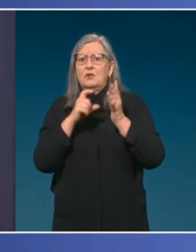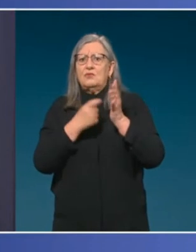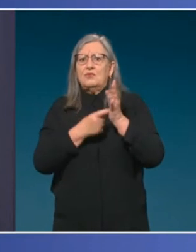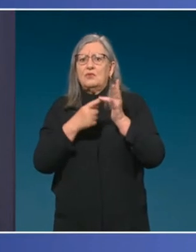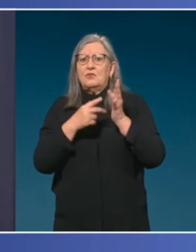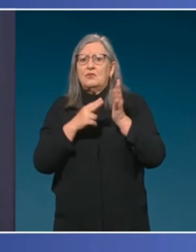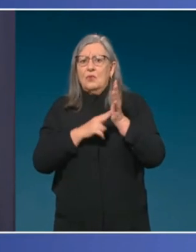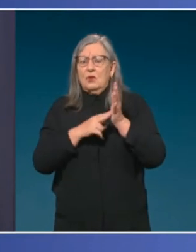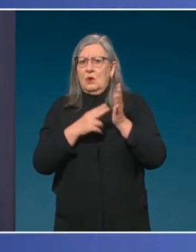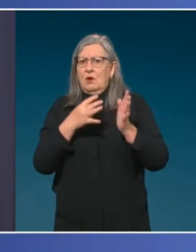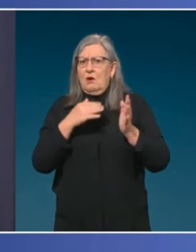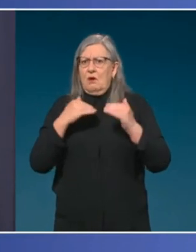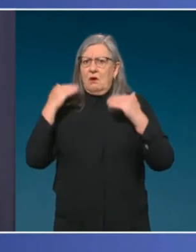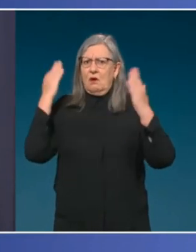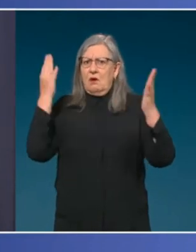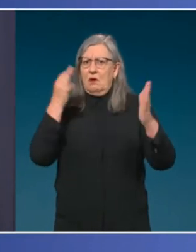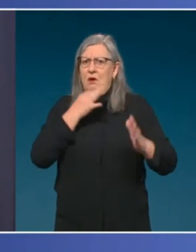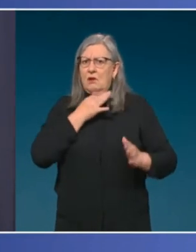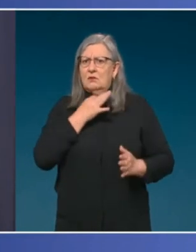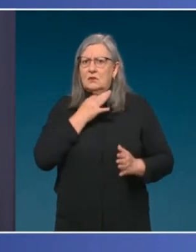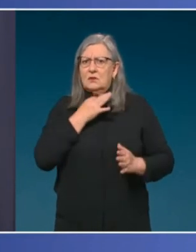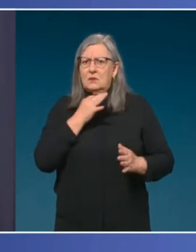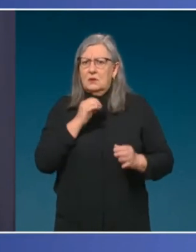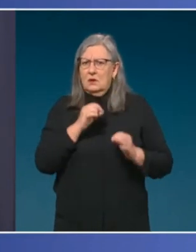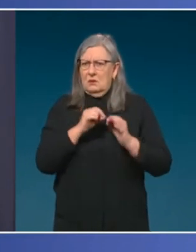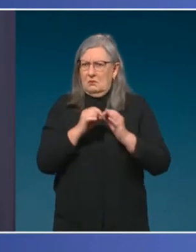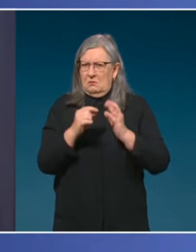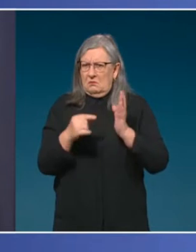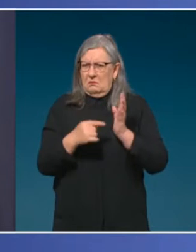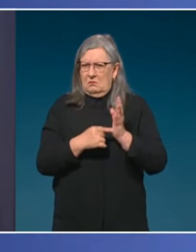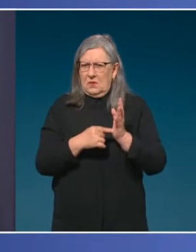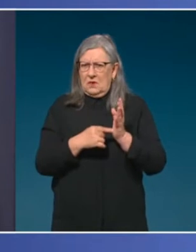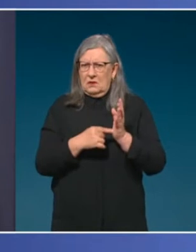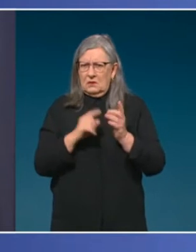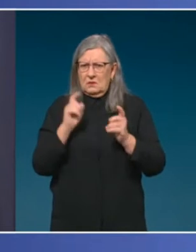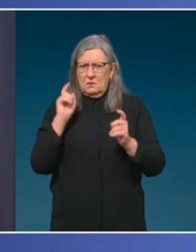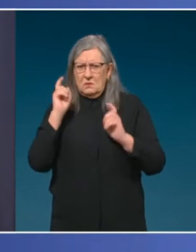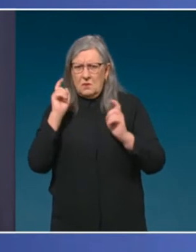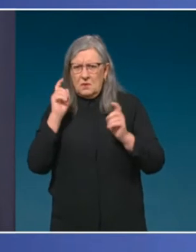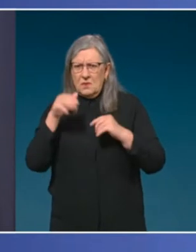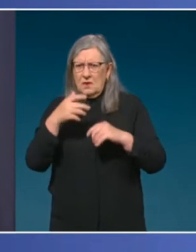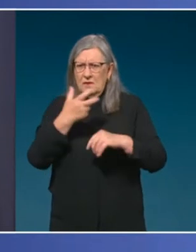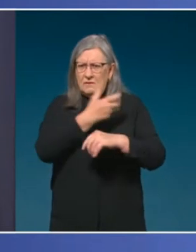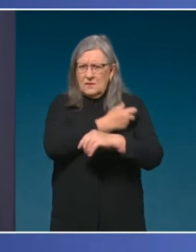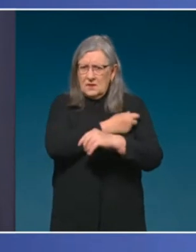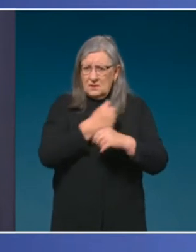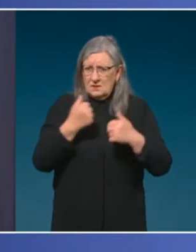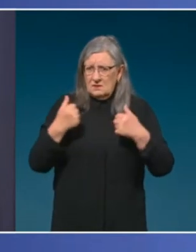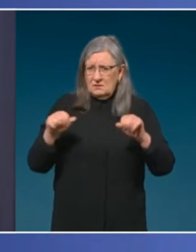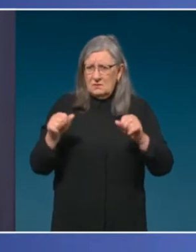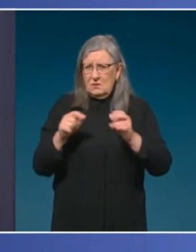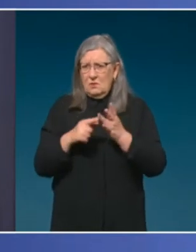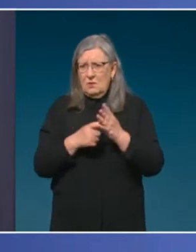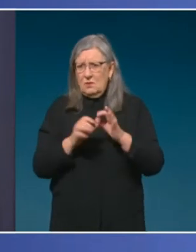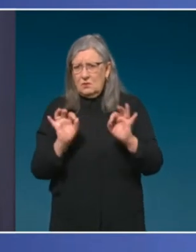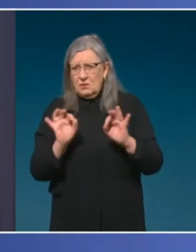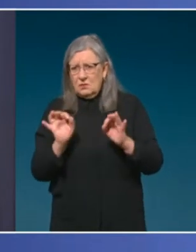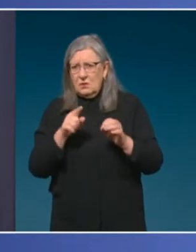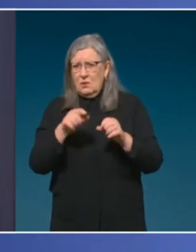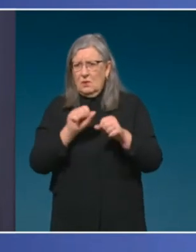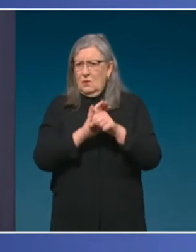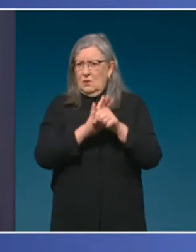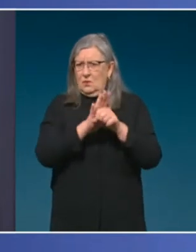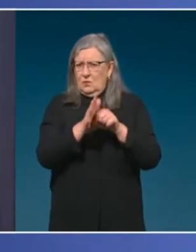about potential immune escape. I'd be interested in your comments on what that is, and higher transmissibility. They don't actually say it's more